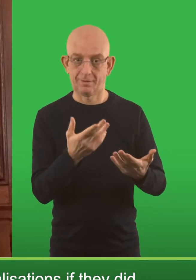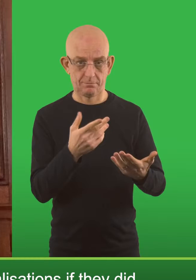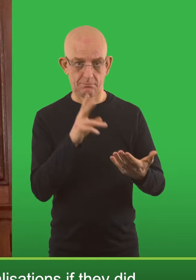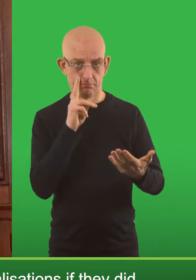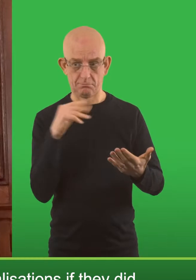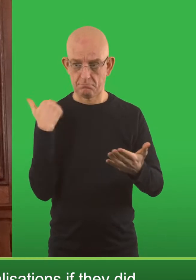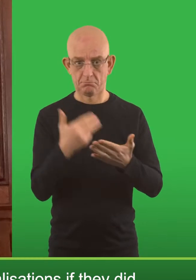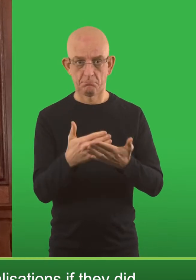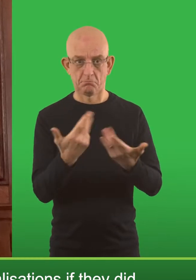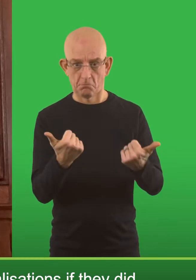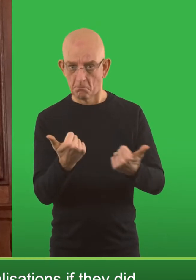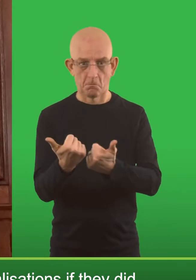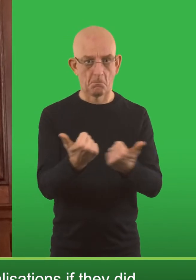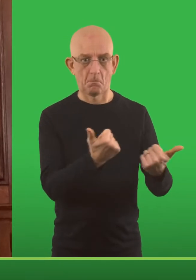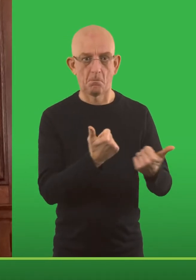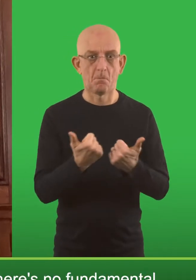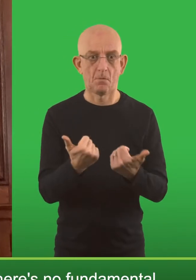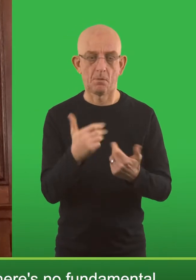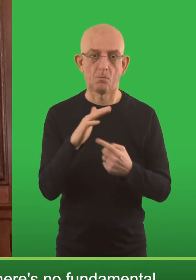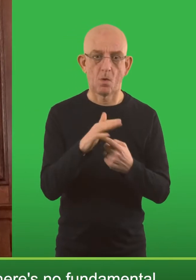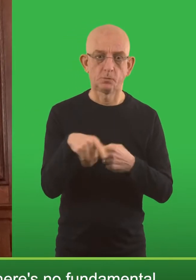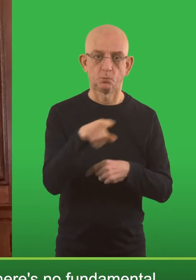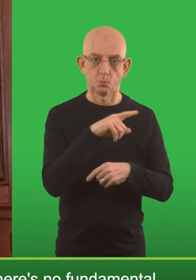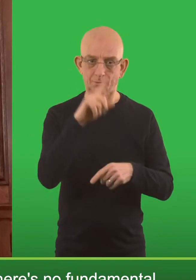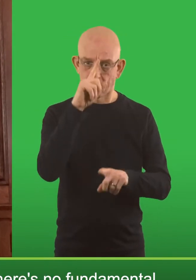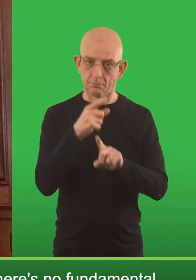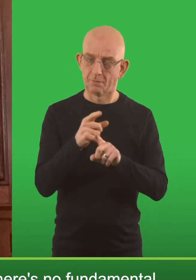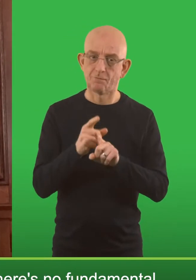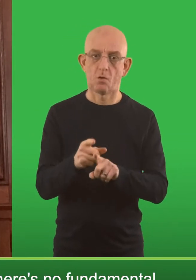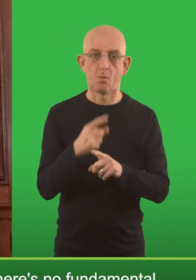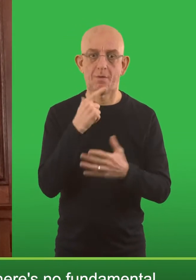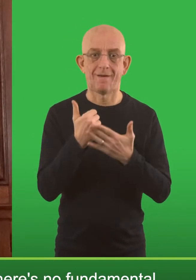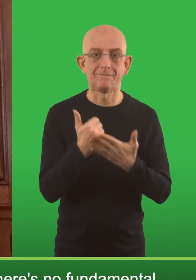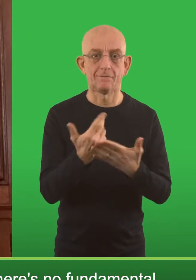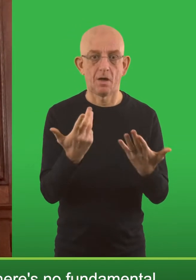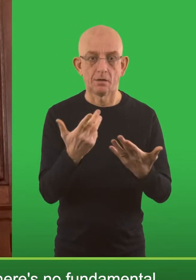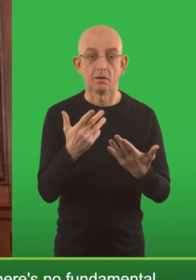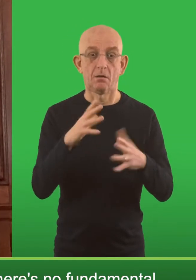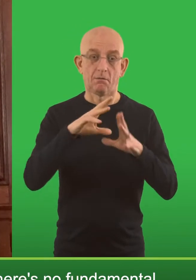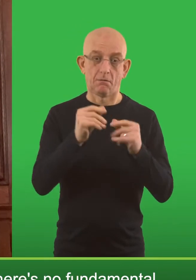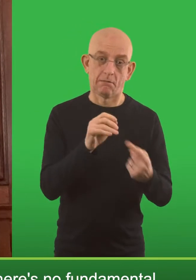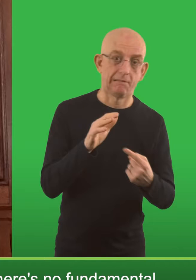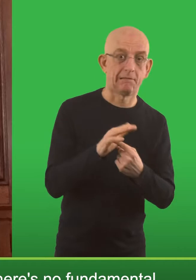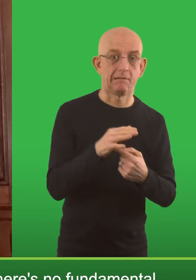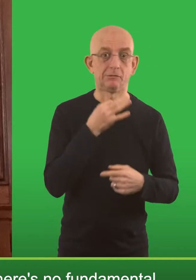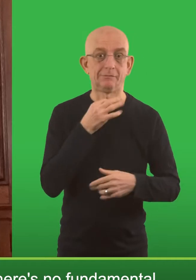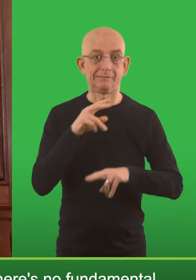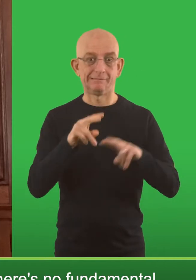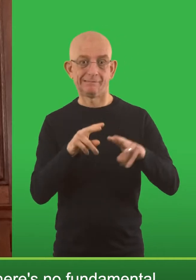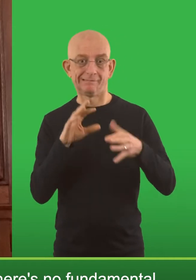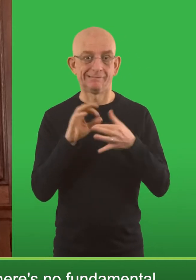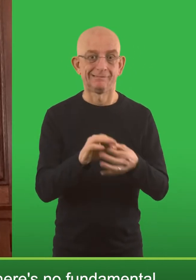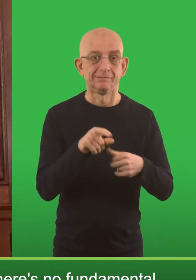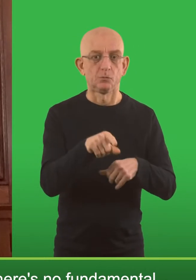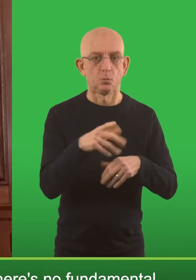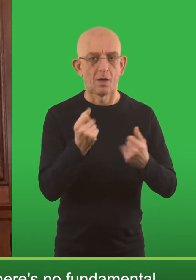they did. They're all going in the right way at the moment. It's important that we keep to the advice. And there's no